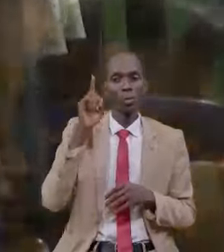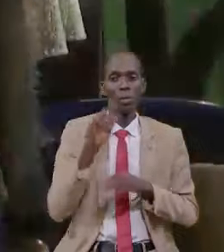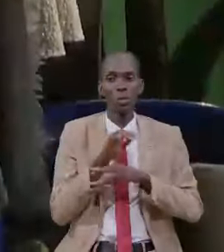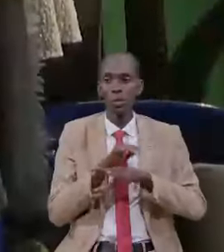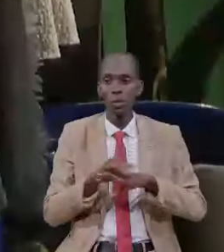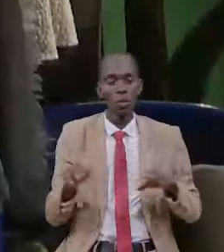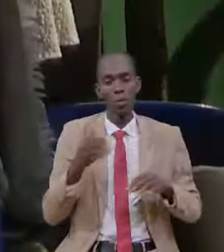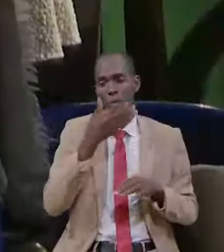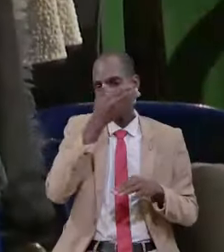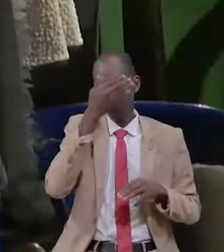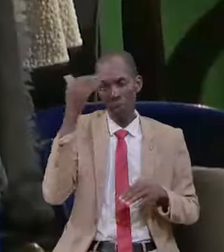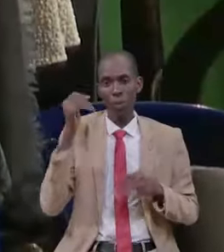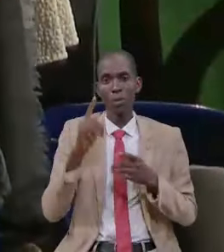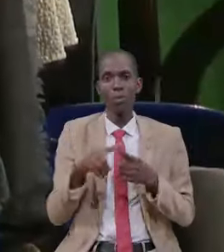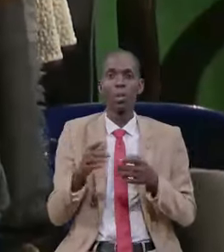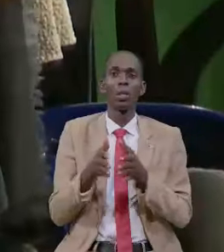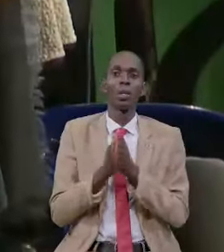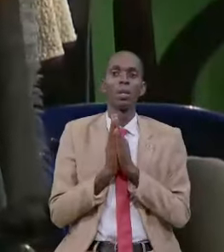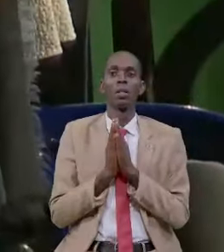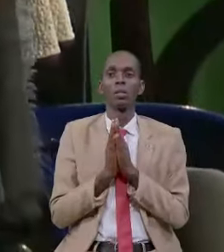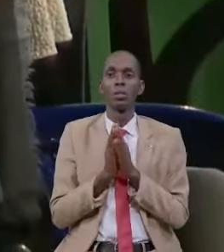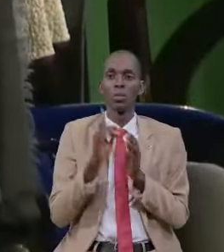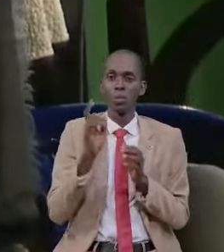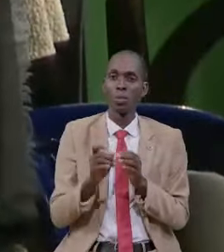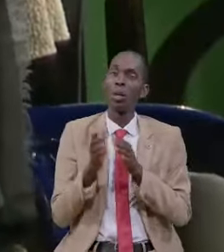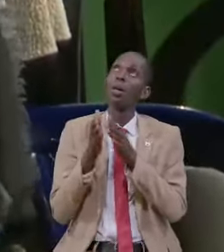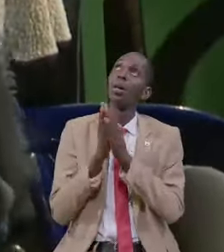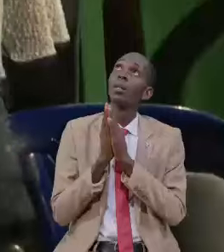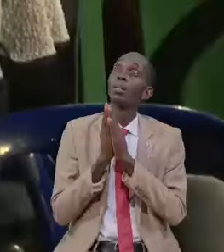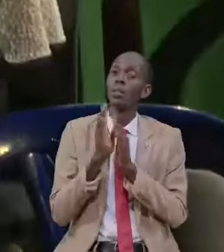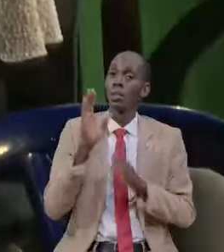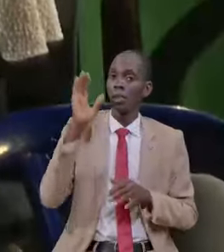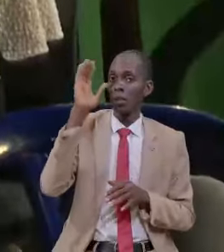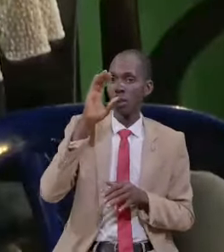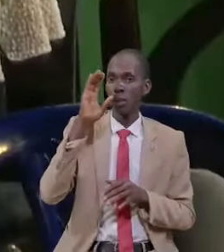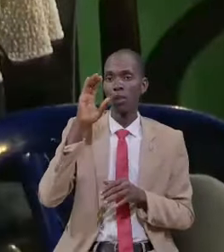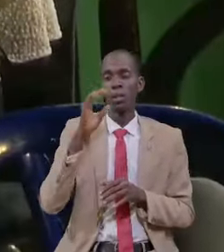ask, seek, knock.